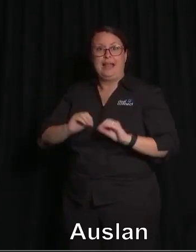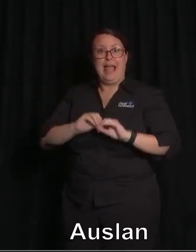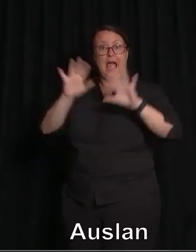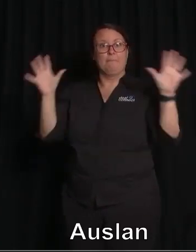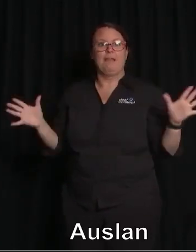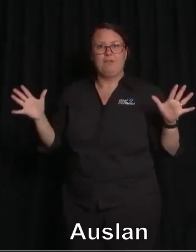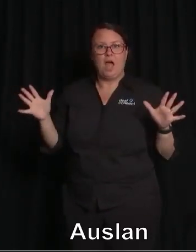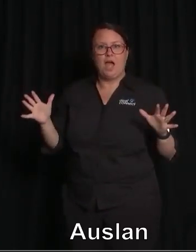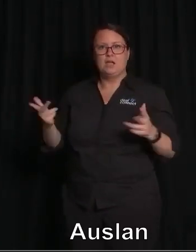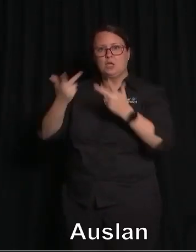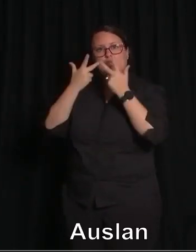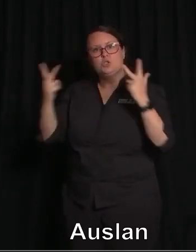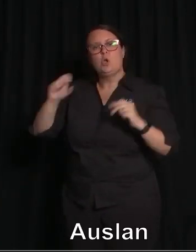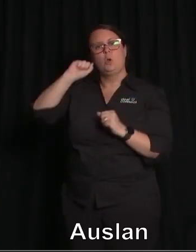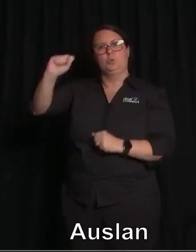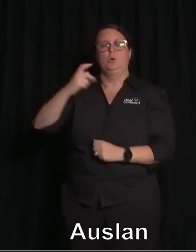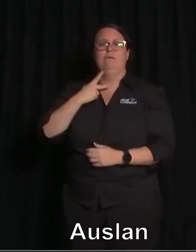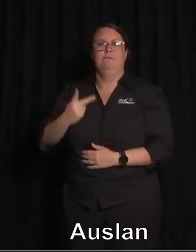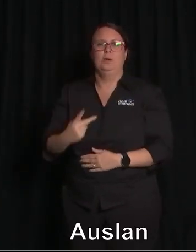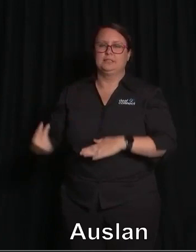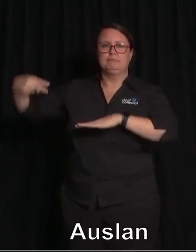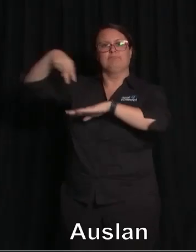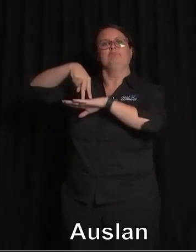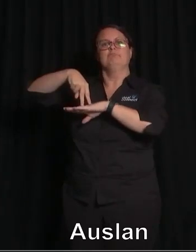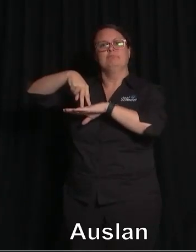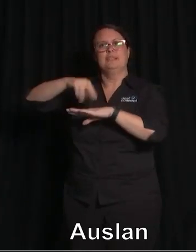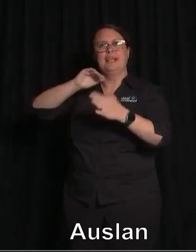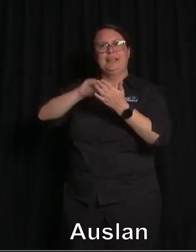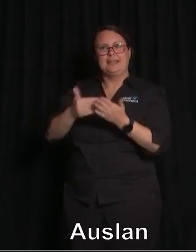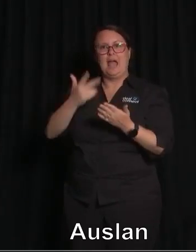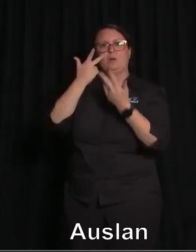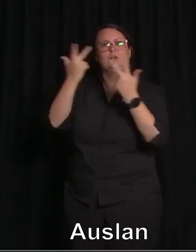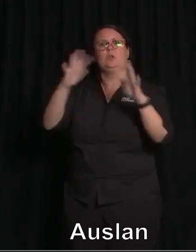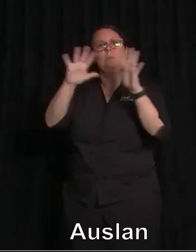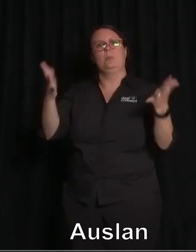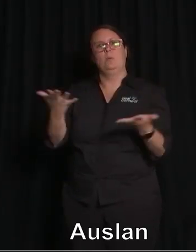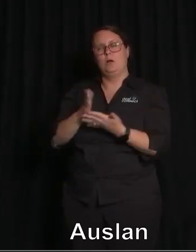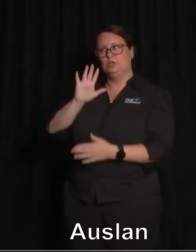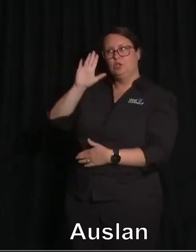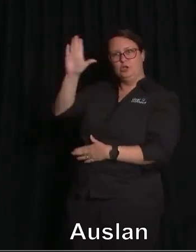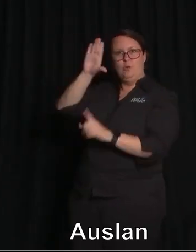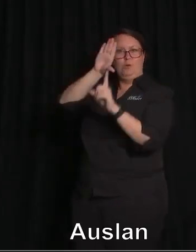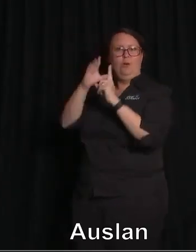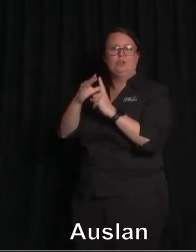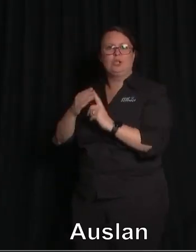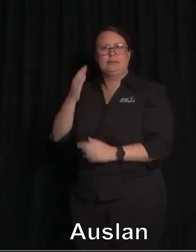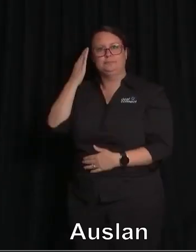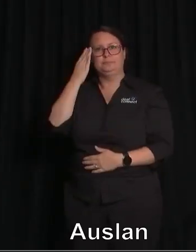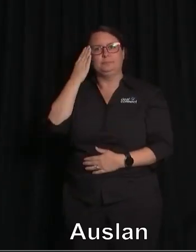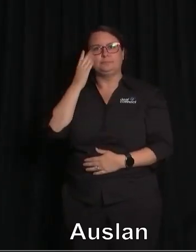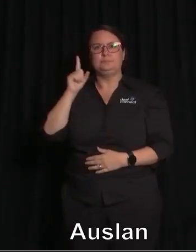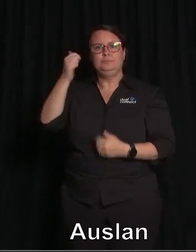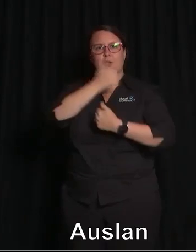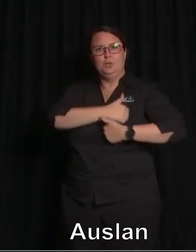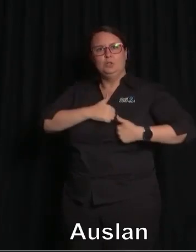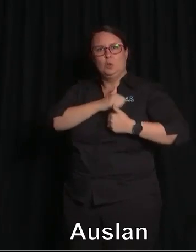your people's voice, and now it's time to show the world your culture. May you all enjoy your